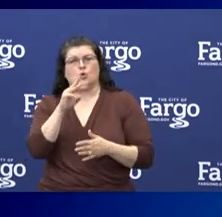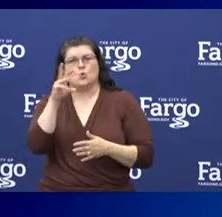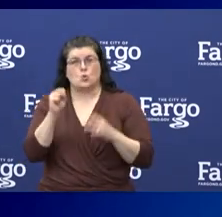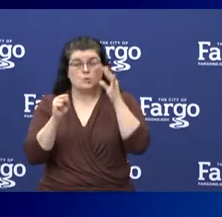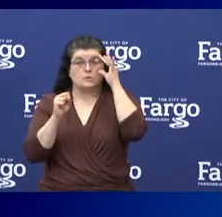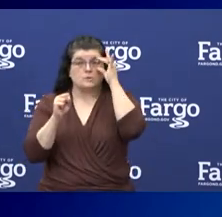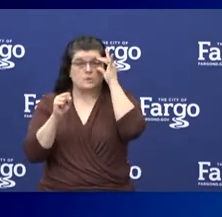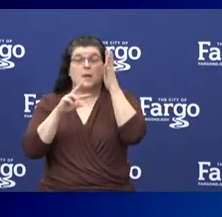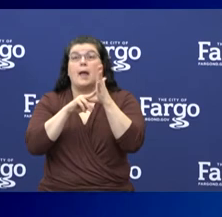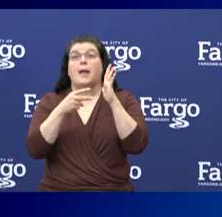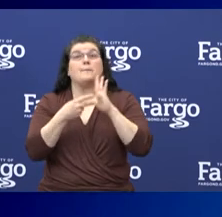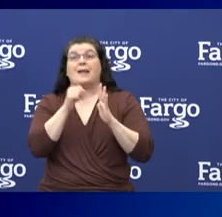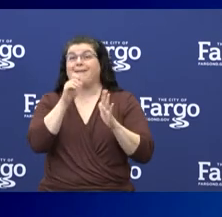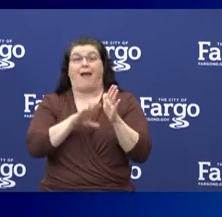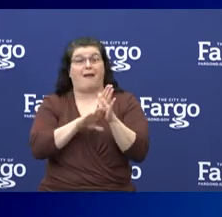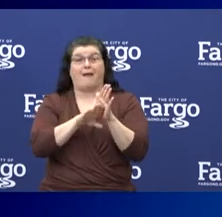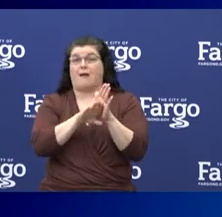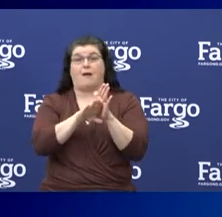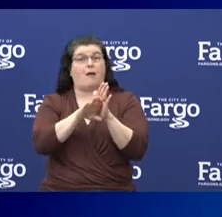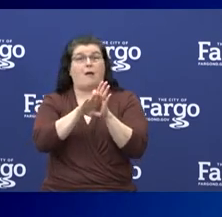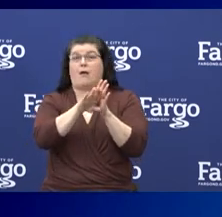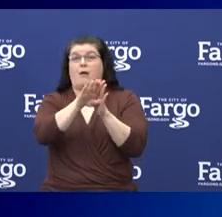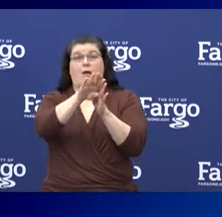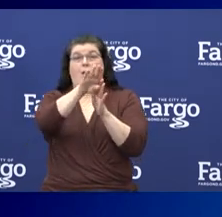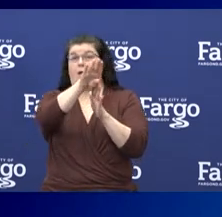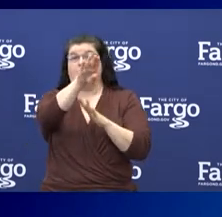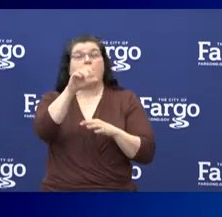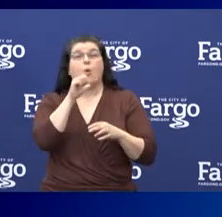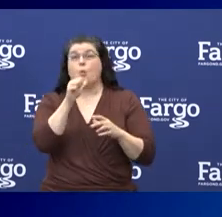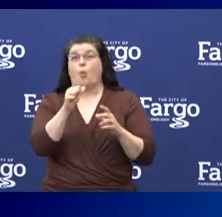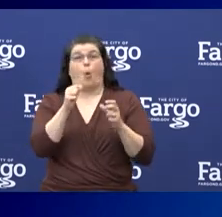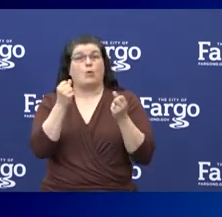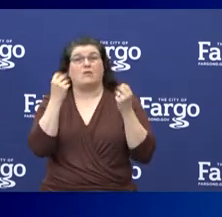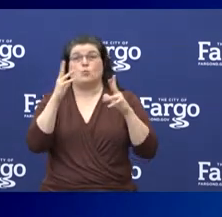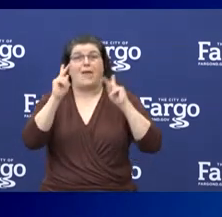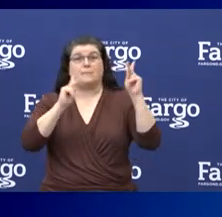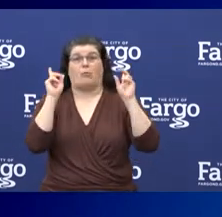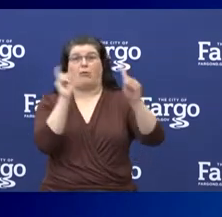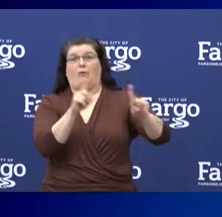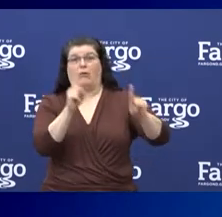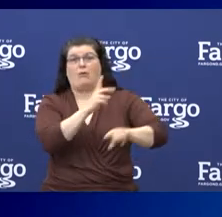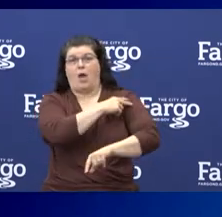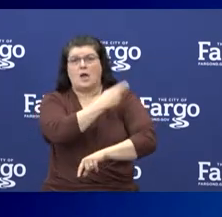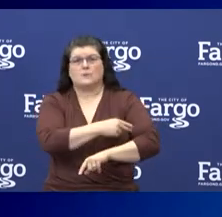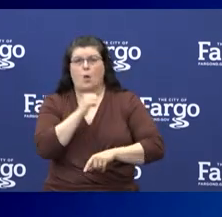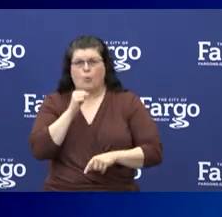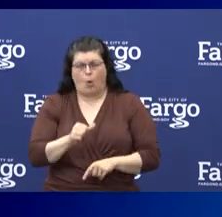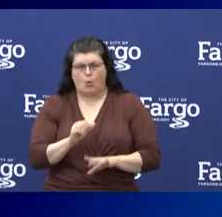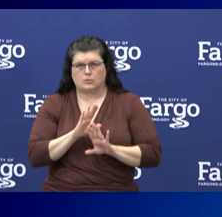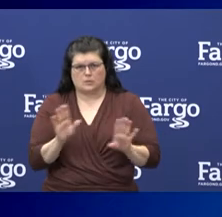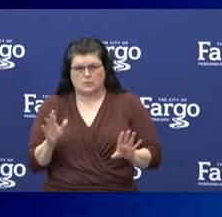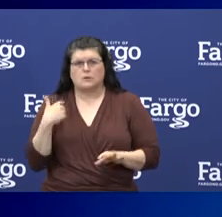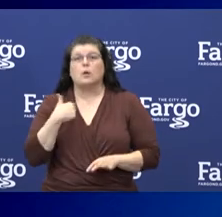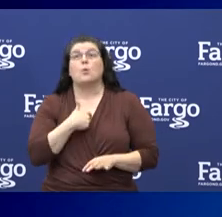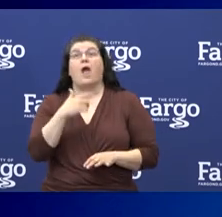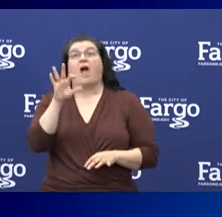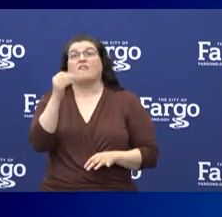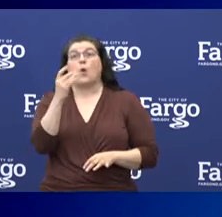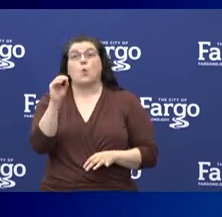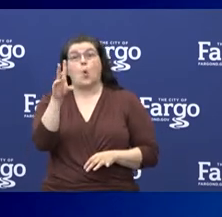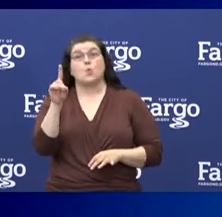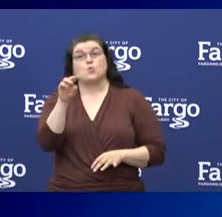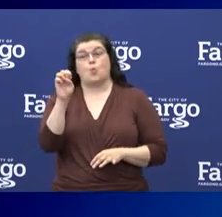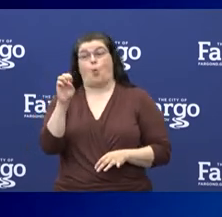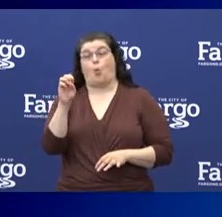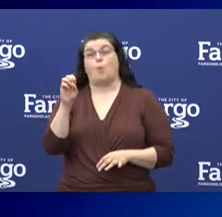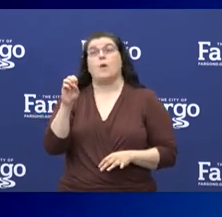not continuing to climb and it won't maximize out our medical health facilities. We had some cots set up at the Fargo Dome. We're going to take those